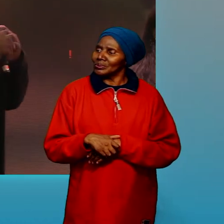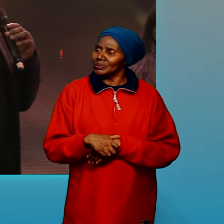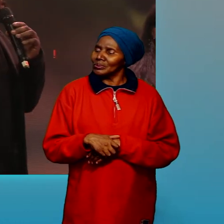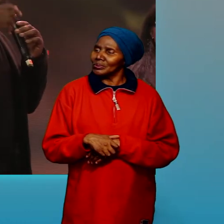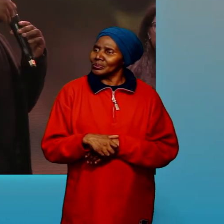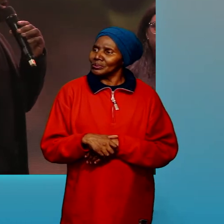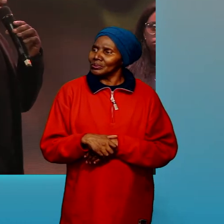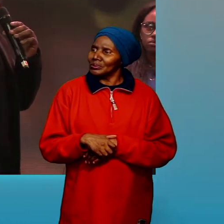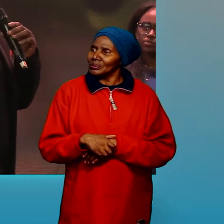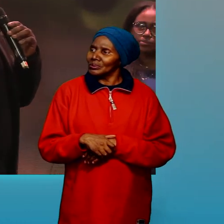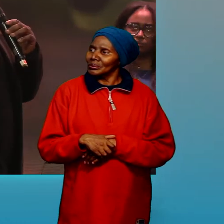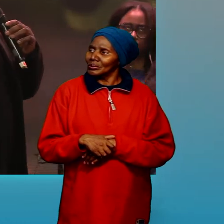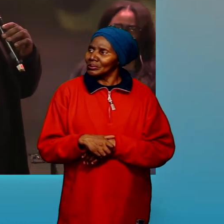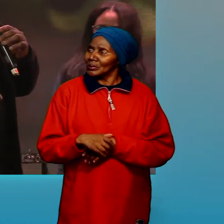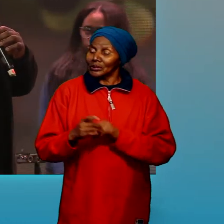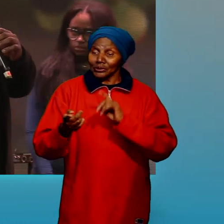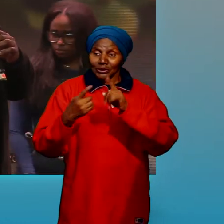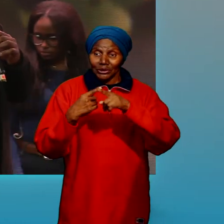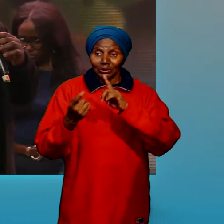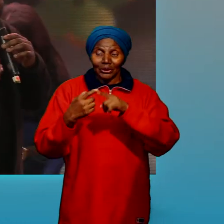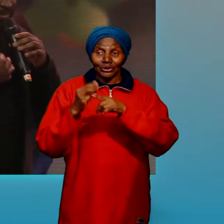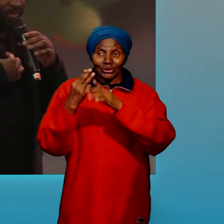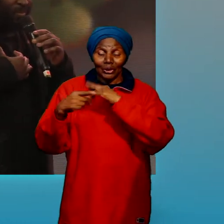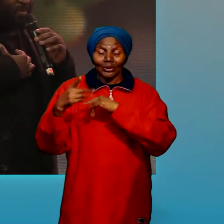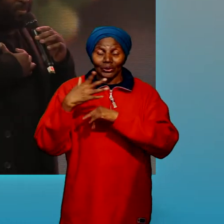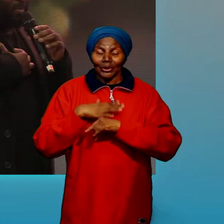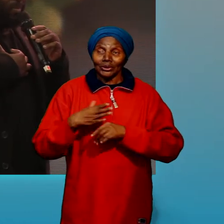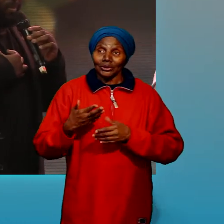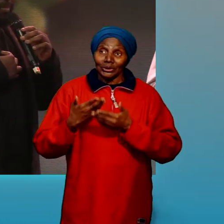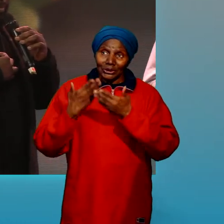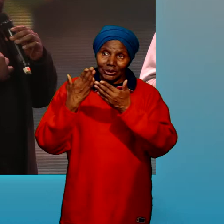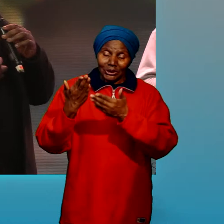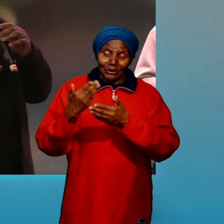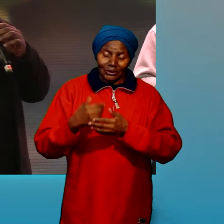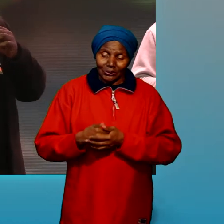There is a response God wants us to make.